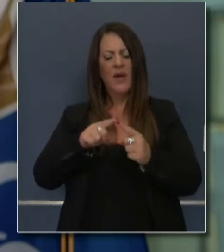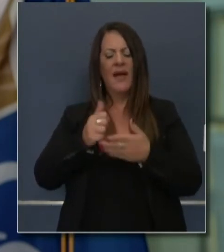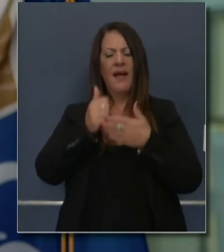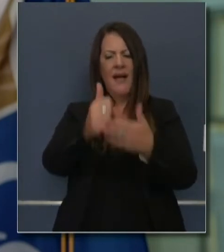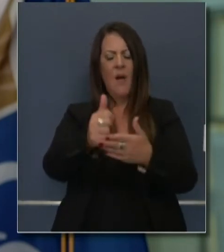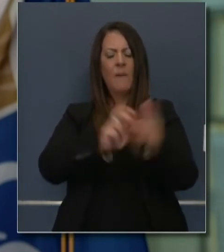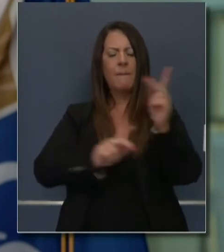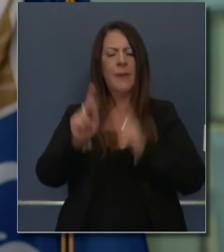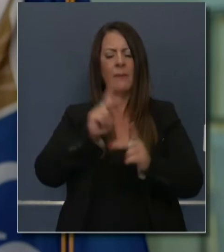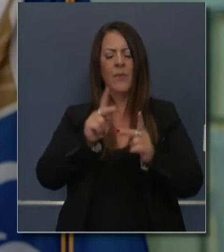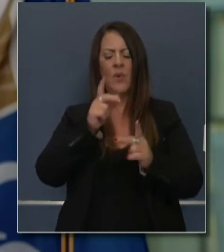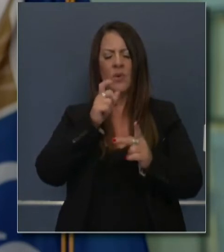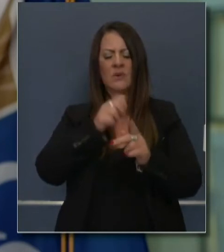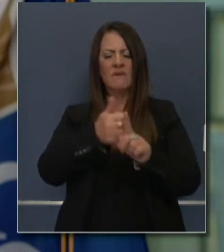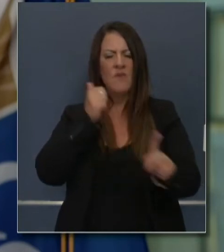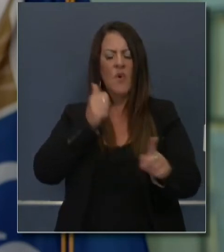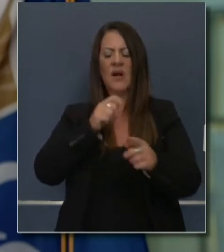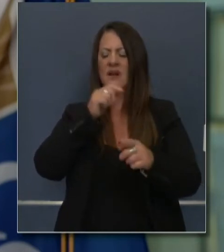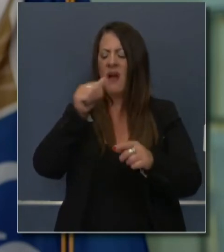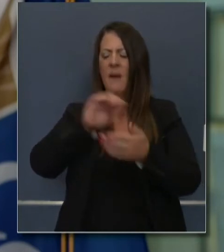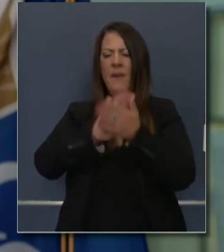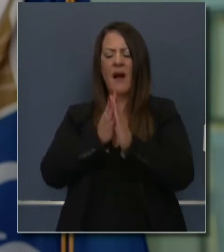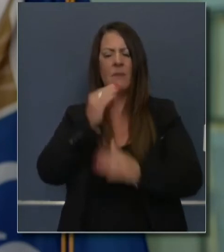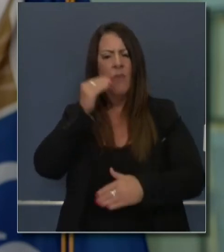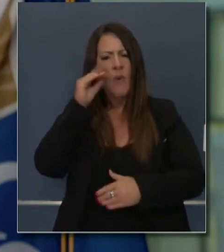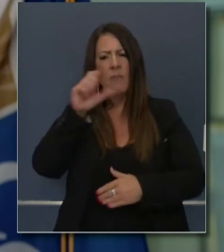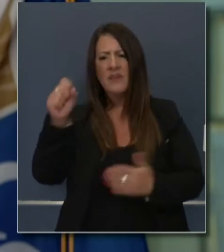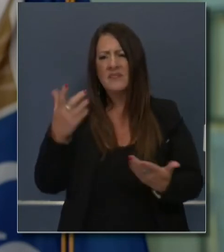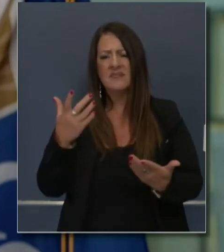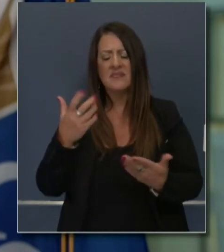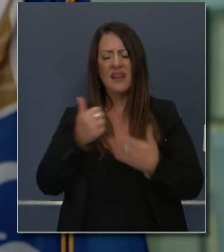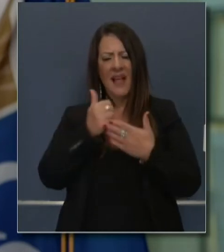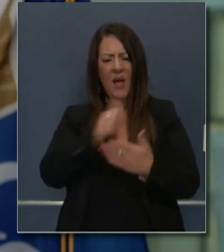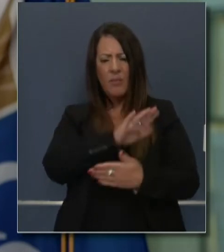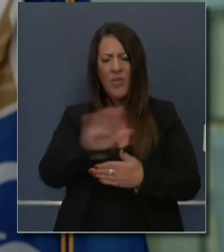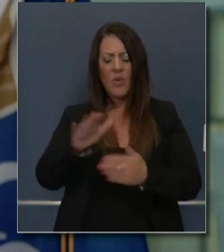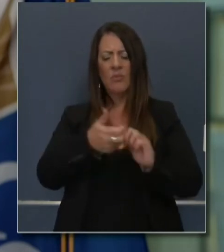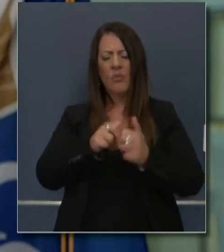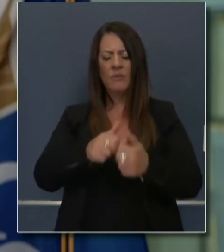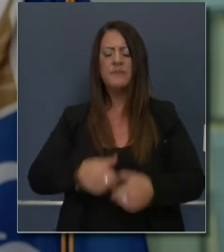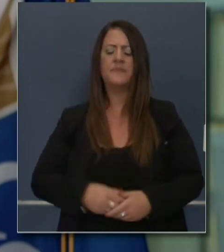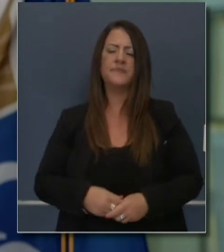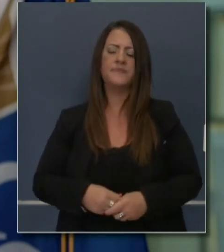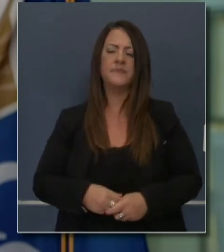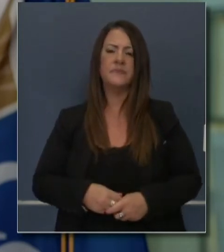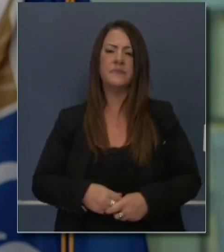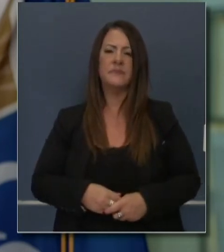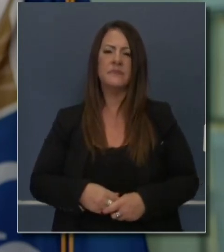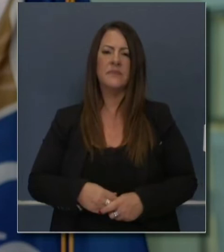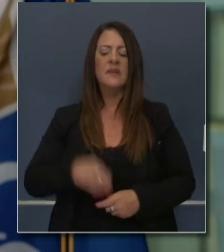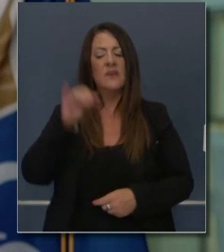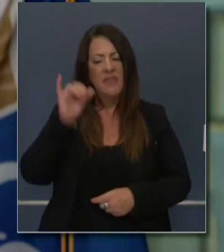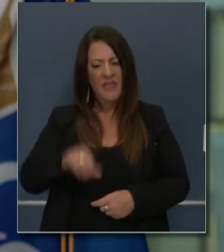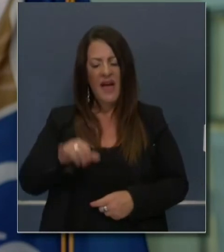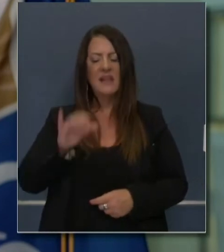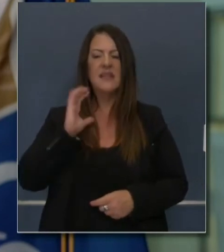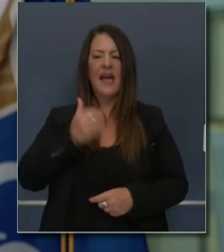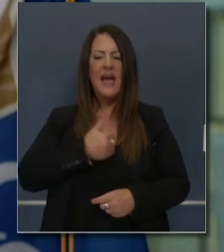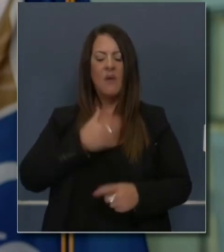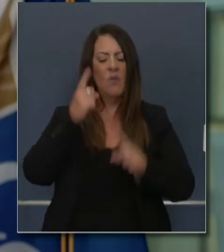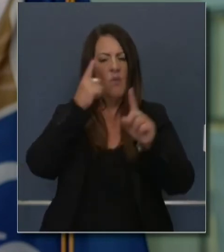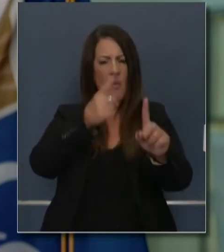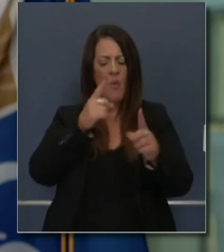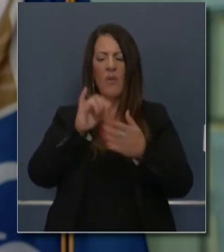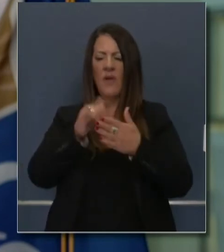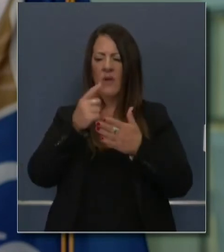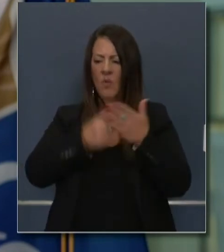issue. But that proposal is still very much in play, and we are going to